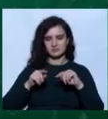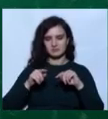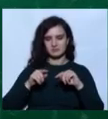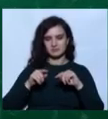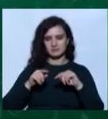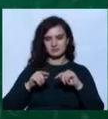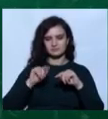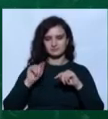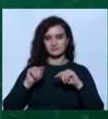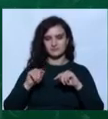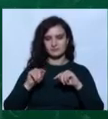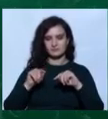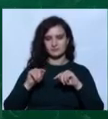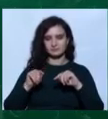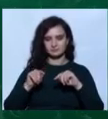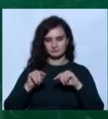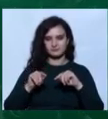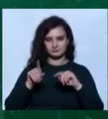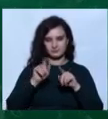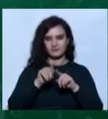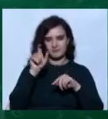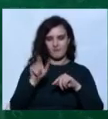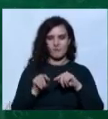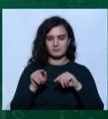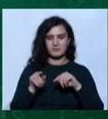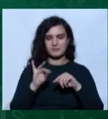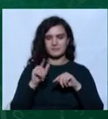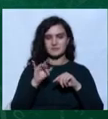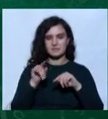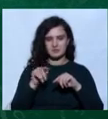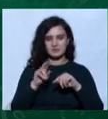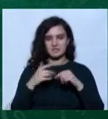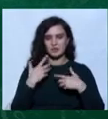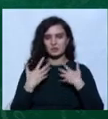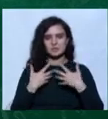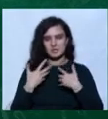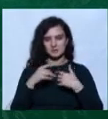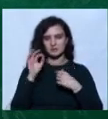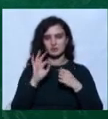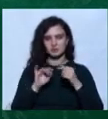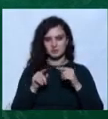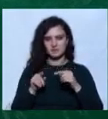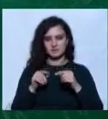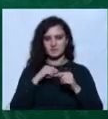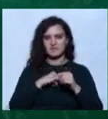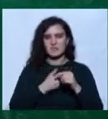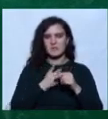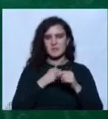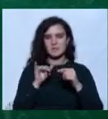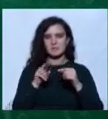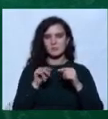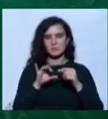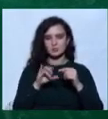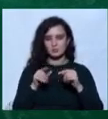Bristol. He's got this kind of personality. He's eager and enthusiastic, often impulsive.